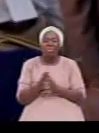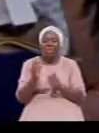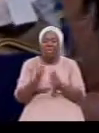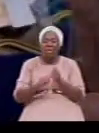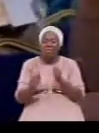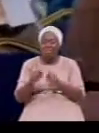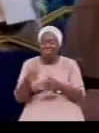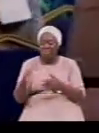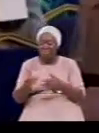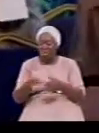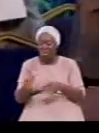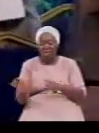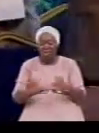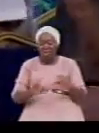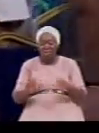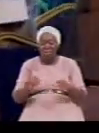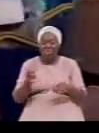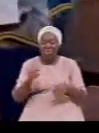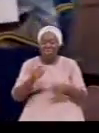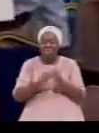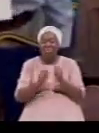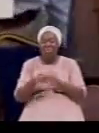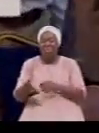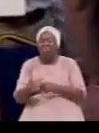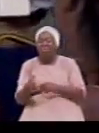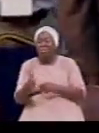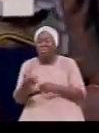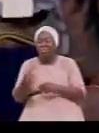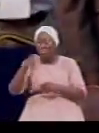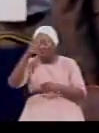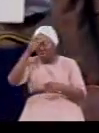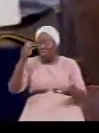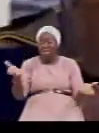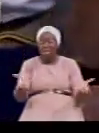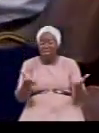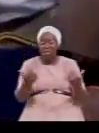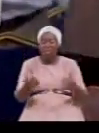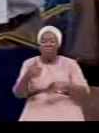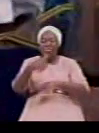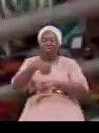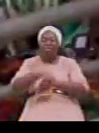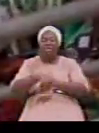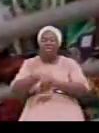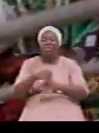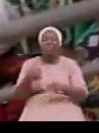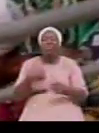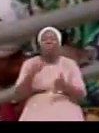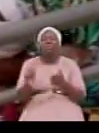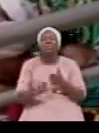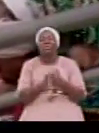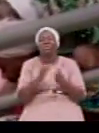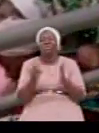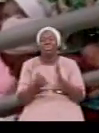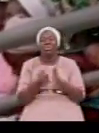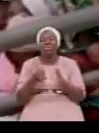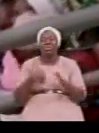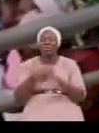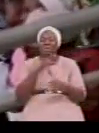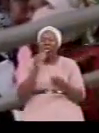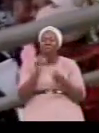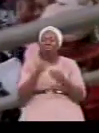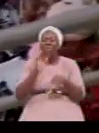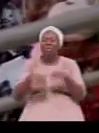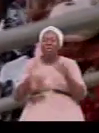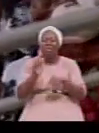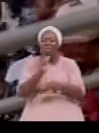and activities of darkness tonight. We are more than conquerors. At that name, every